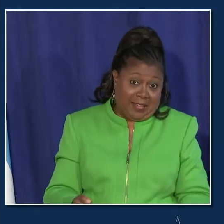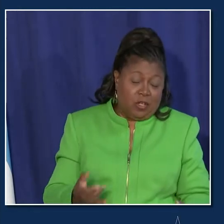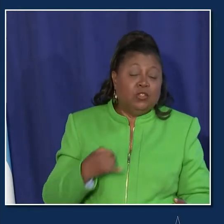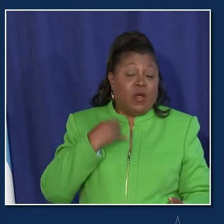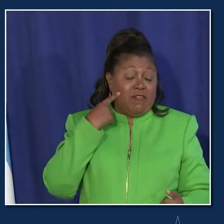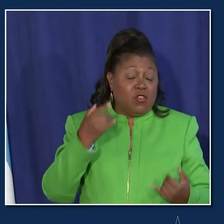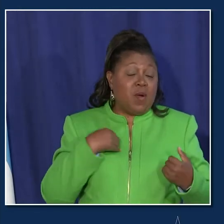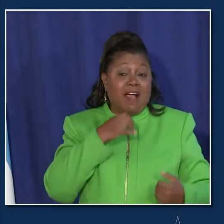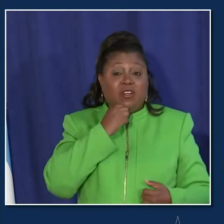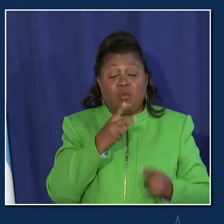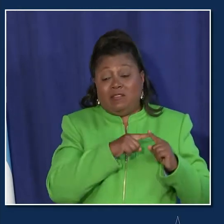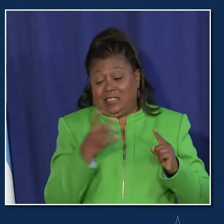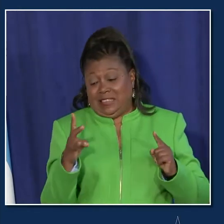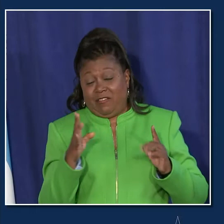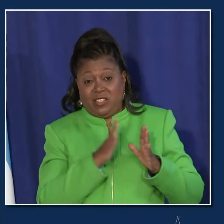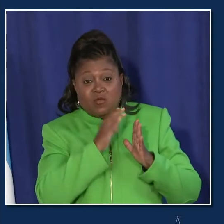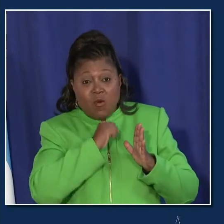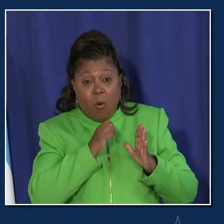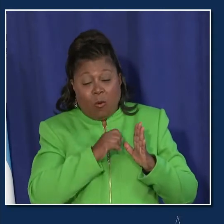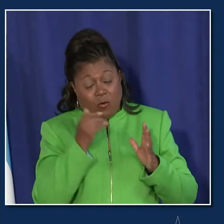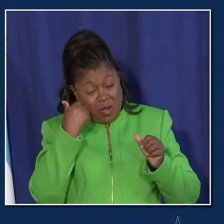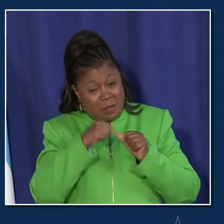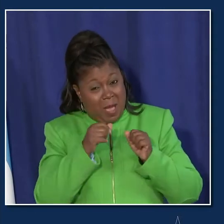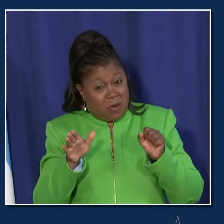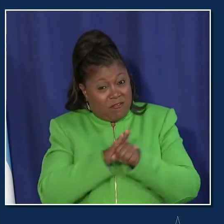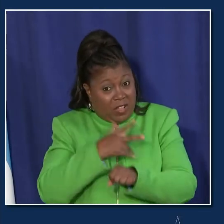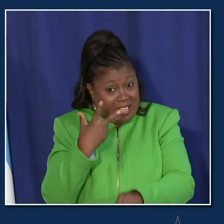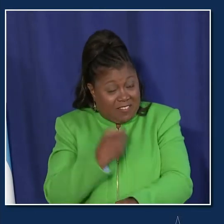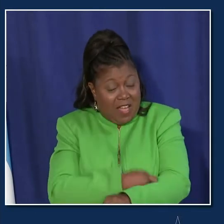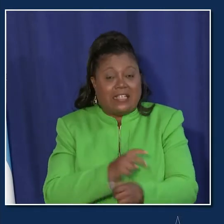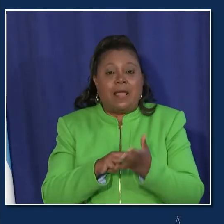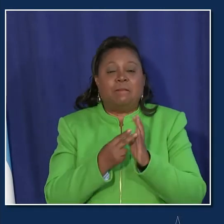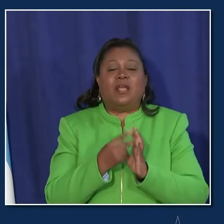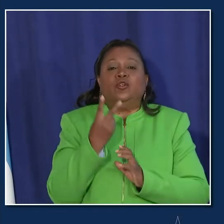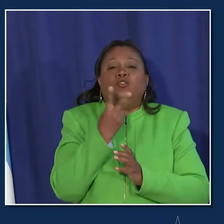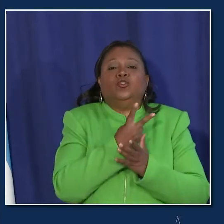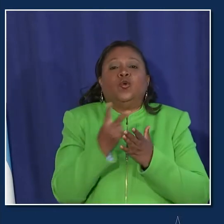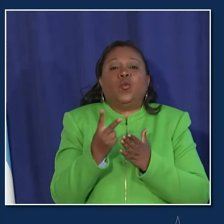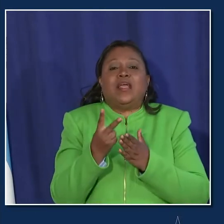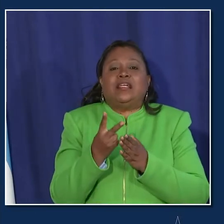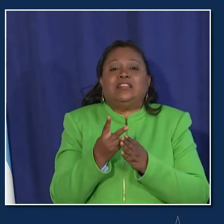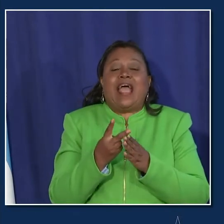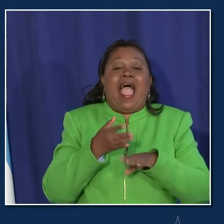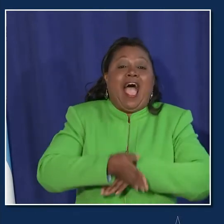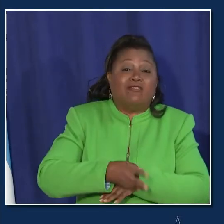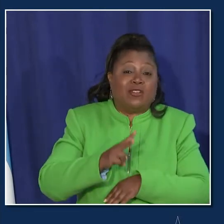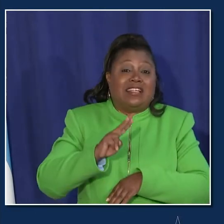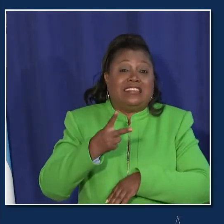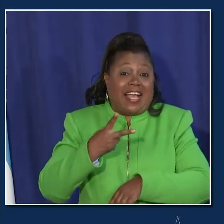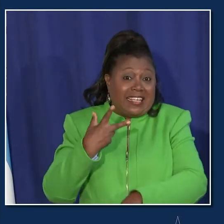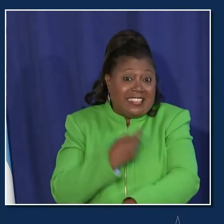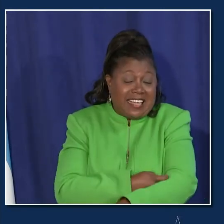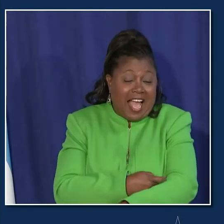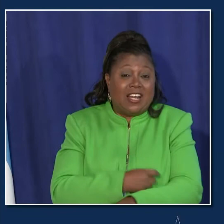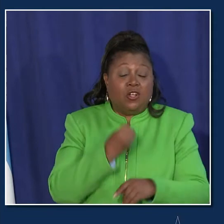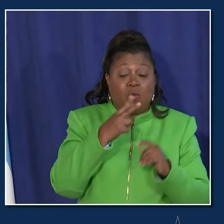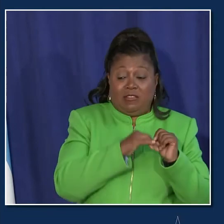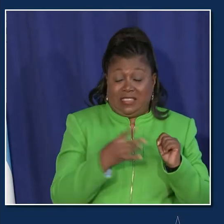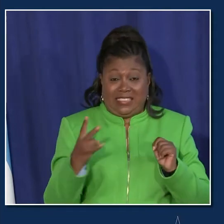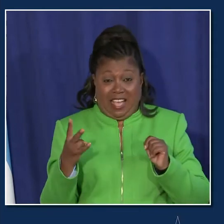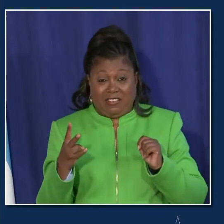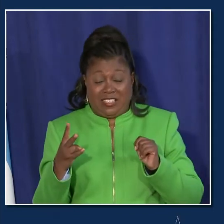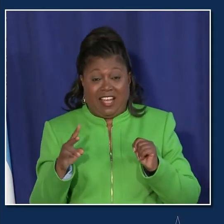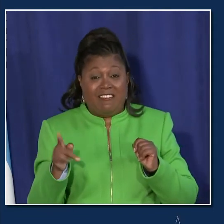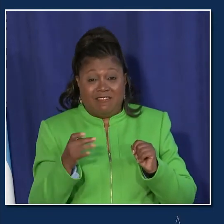if you've got a 12 to 17-year-old, remember, fully vaccinated means 2 weeks post your second dose. And for 12 to